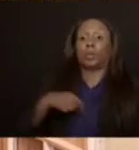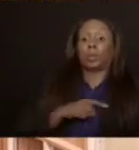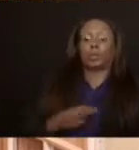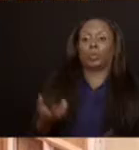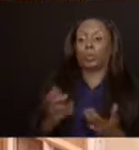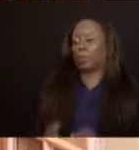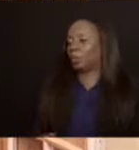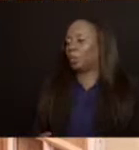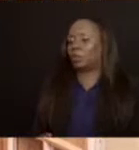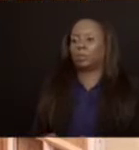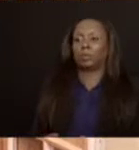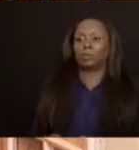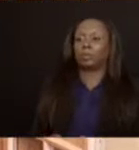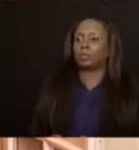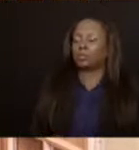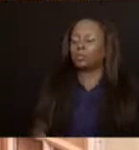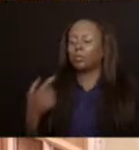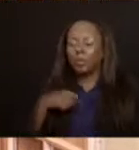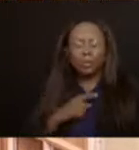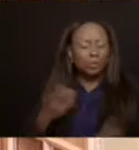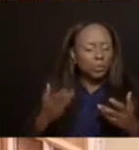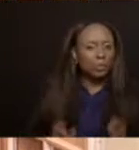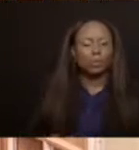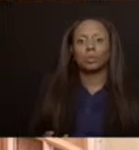to see anyone